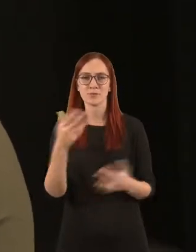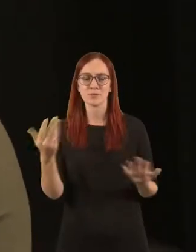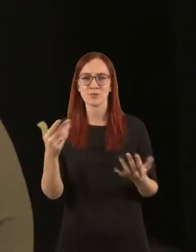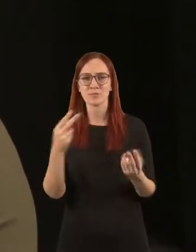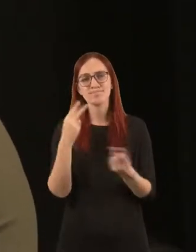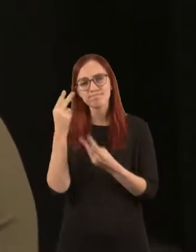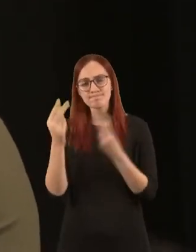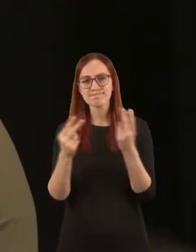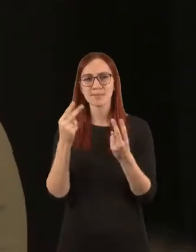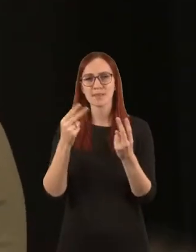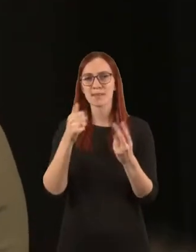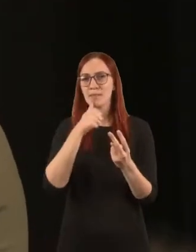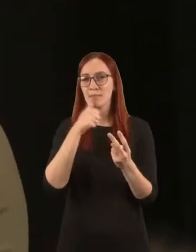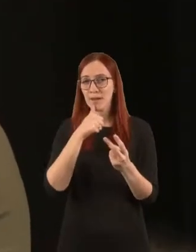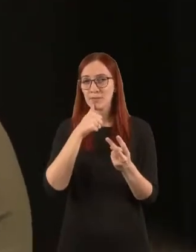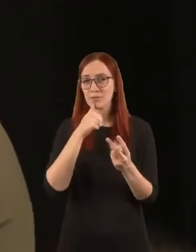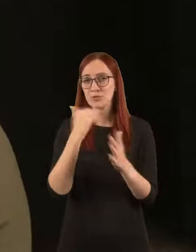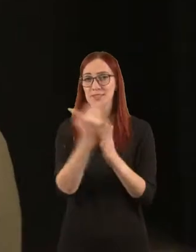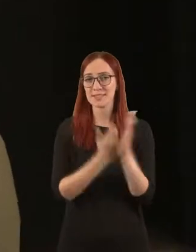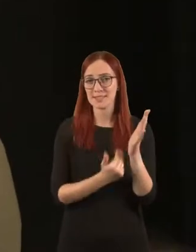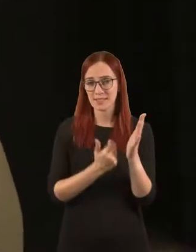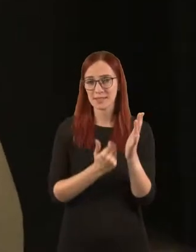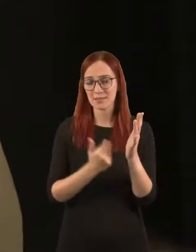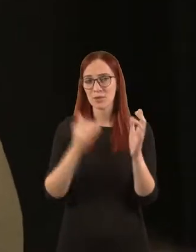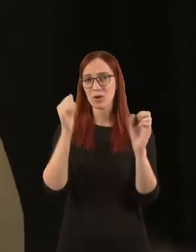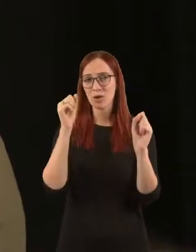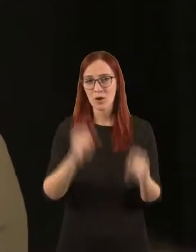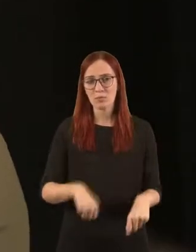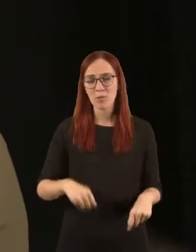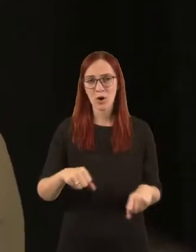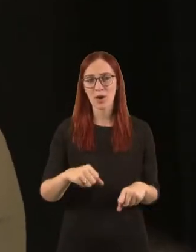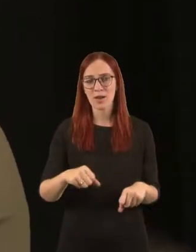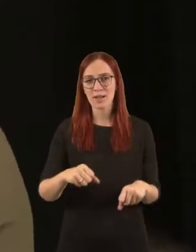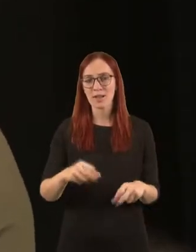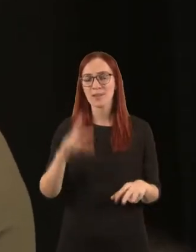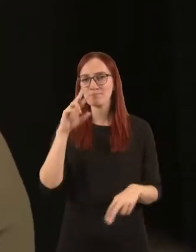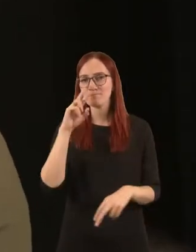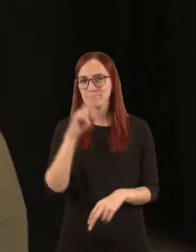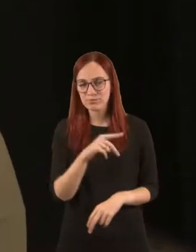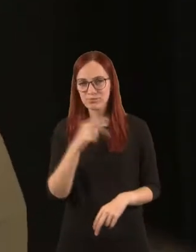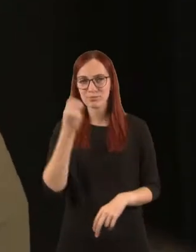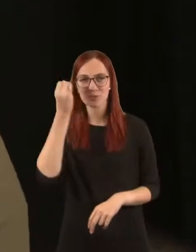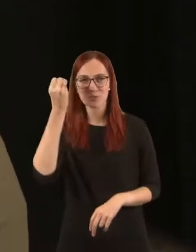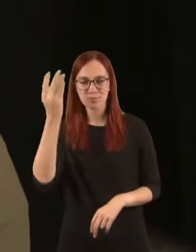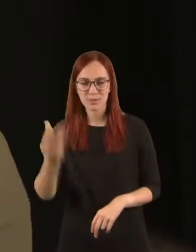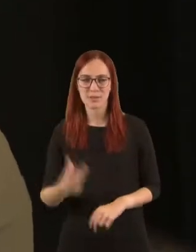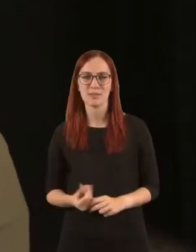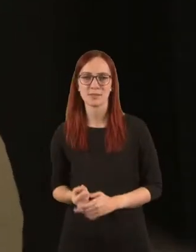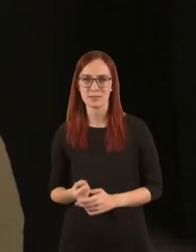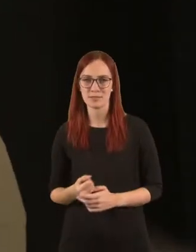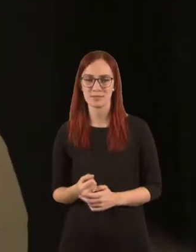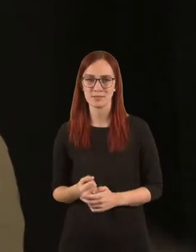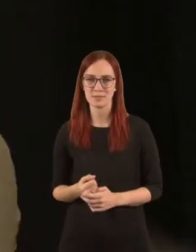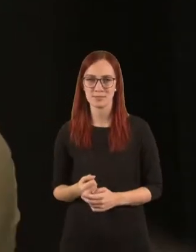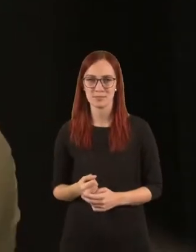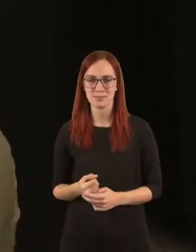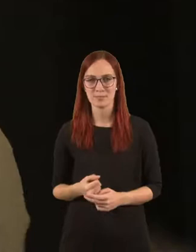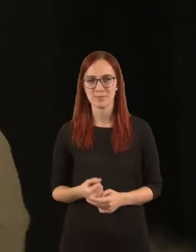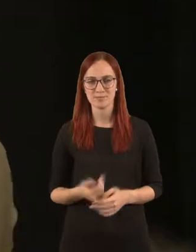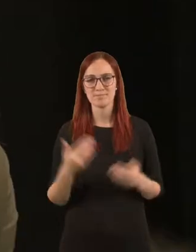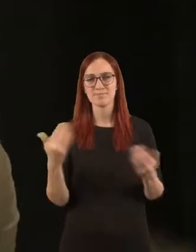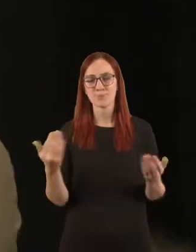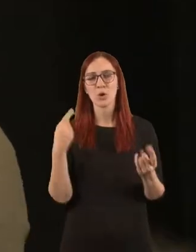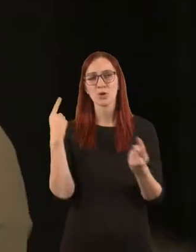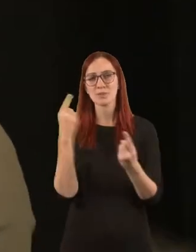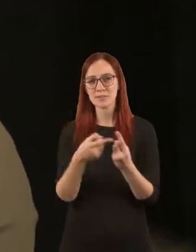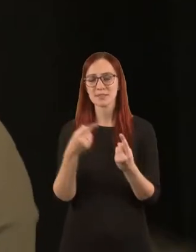good example that even a good idea could be misunderstood and